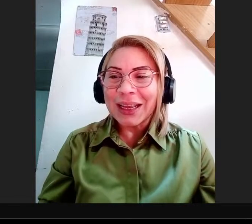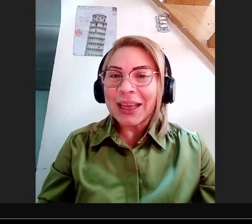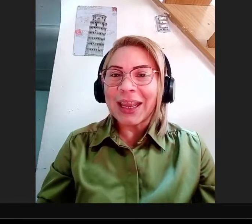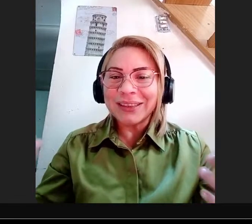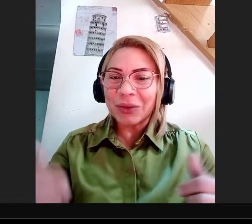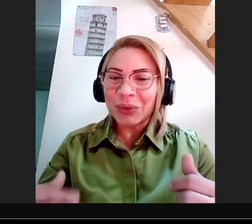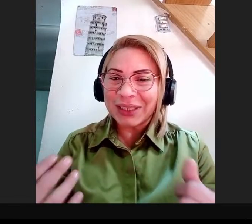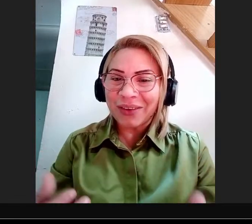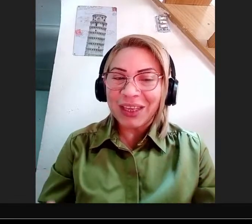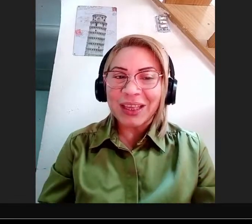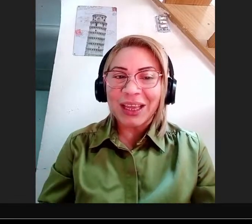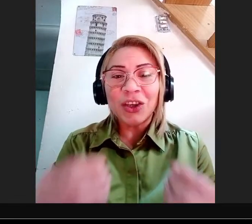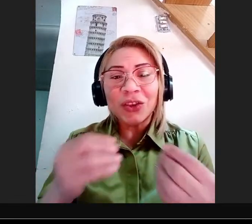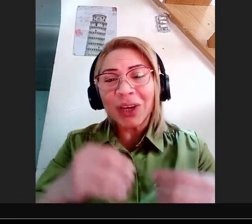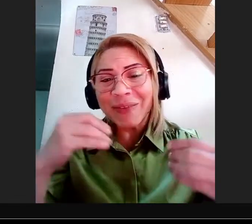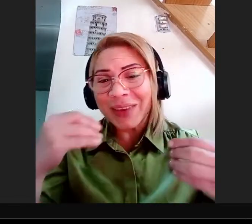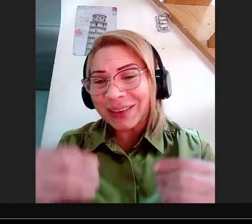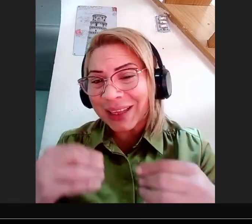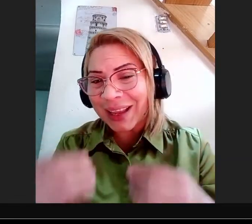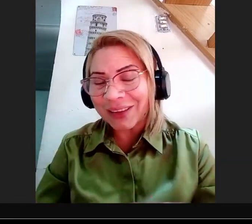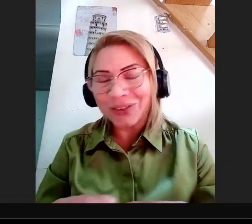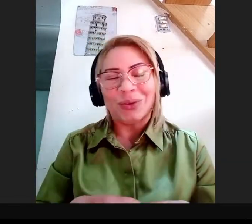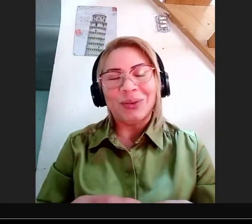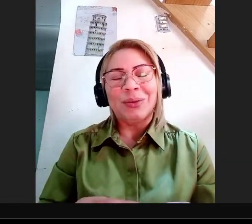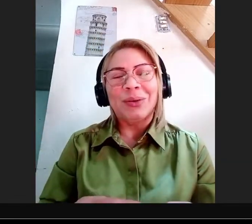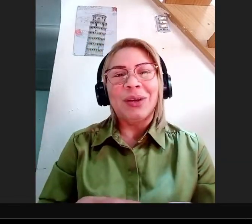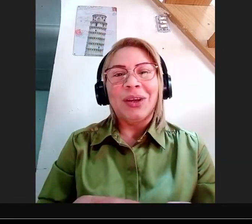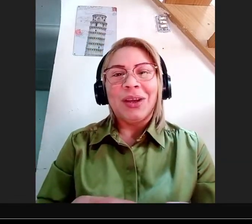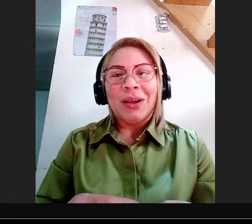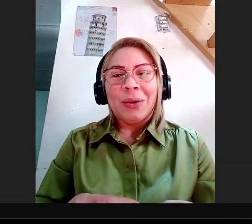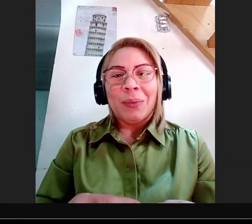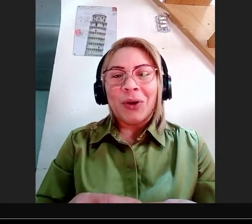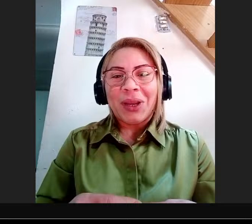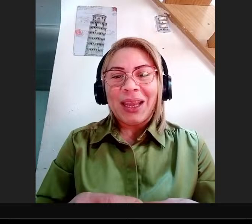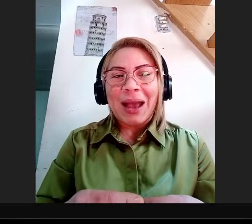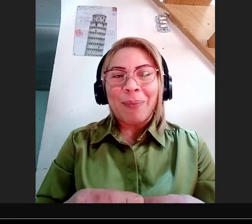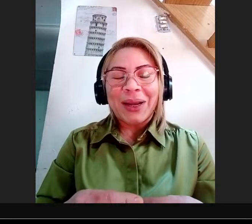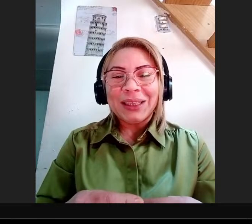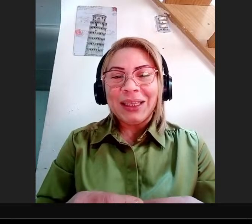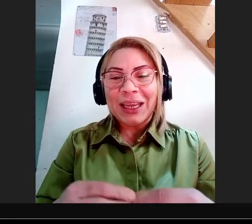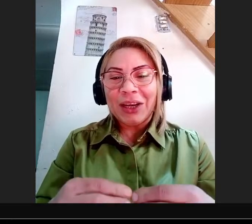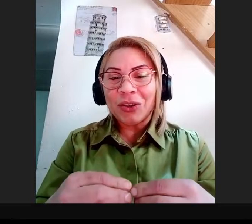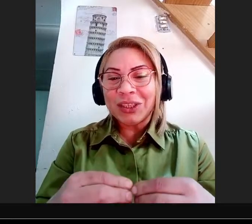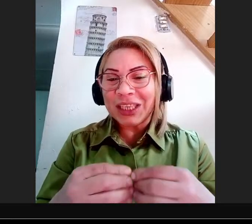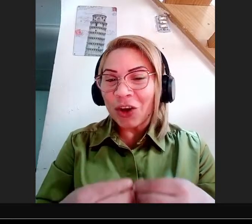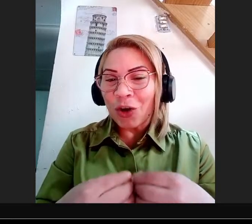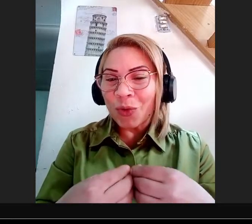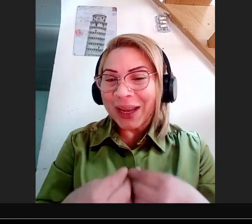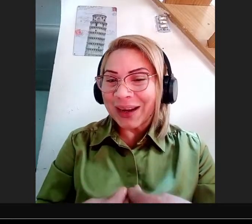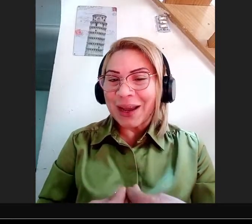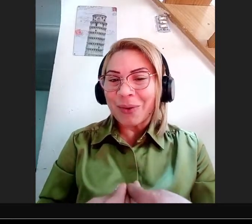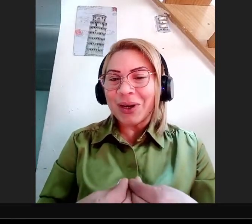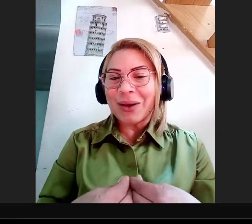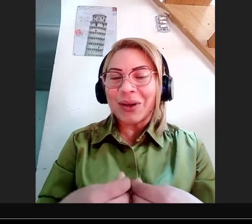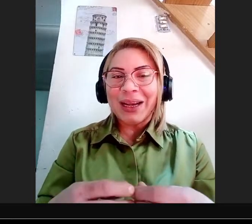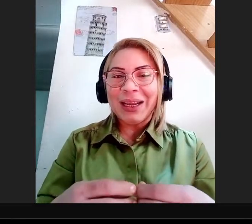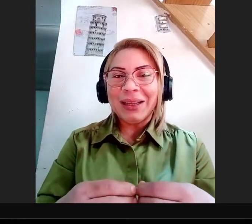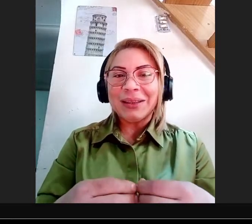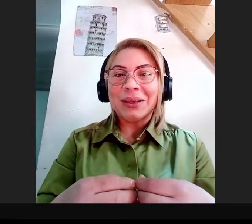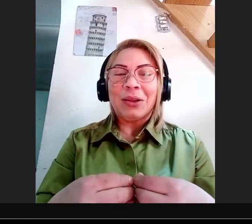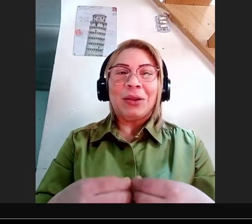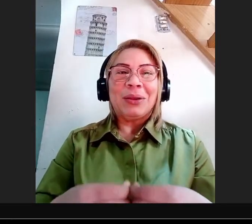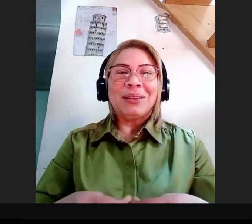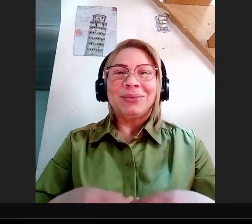And that's their work. I mean, it's incredible how they damage our lives. And not only that, because